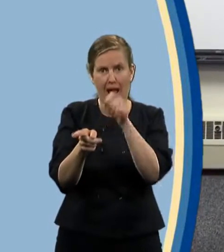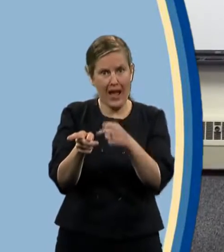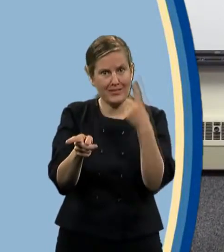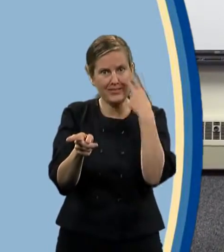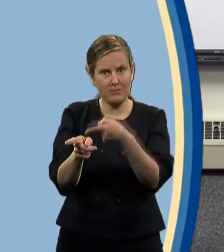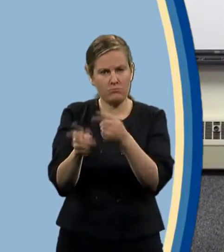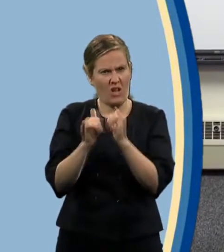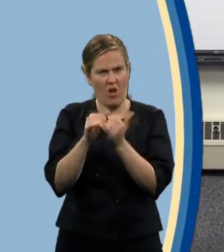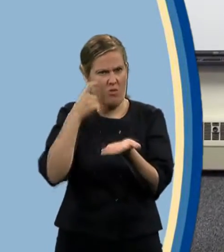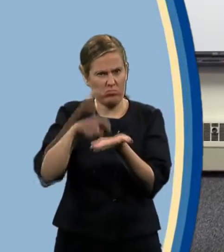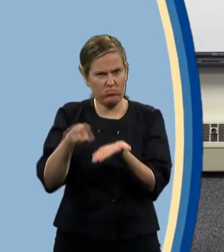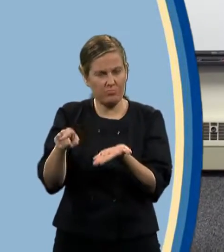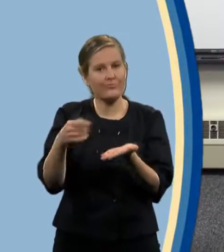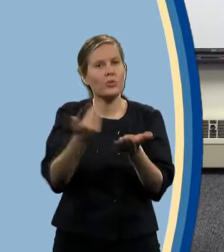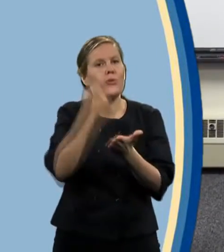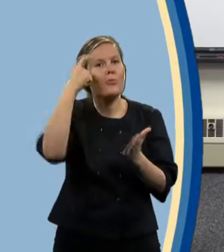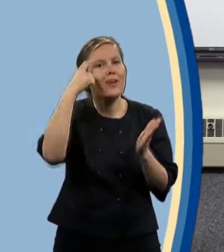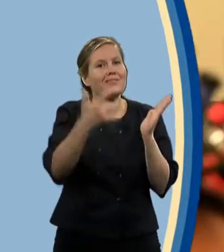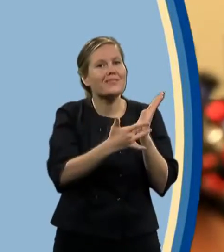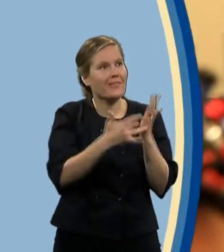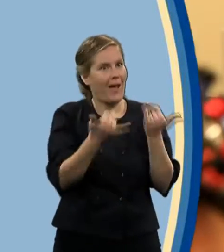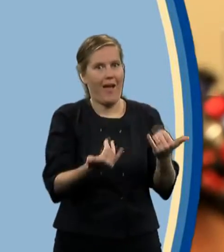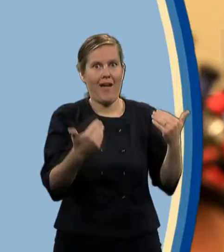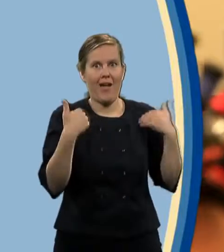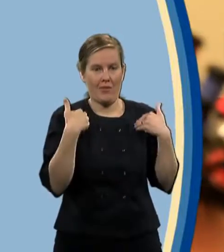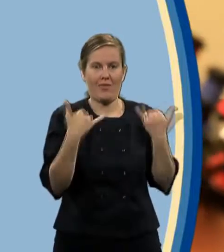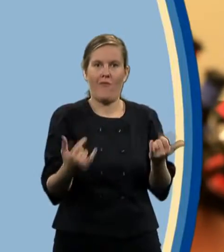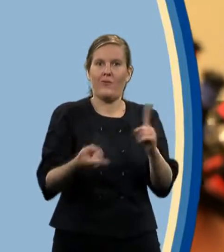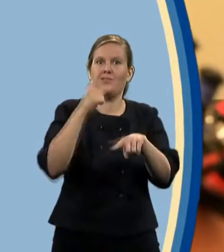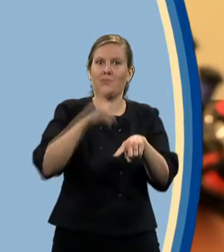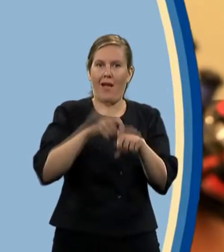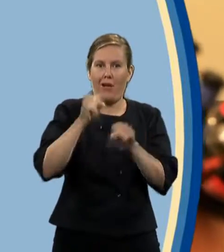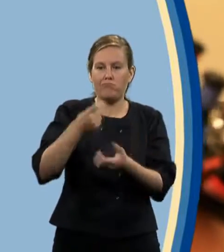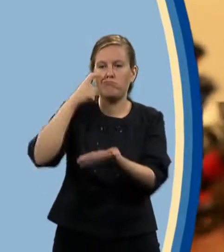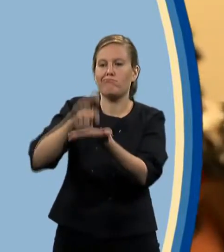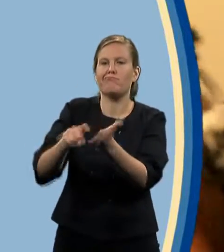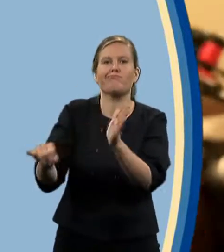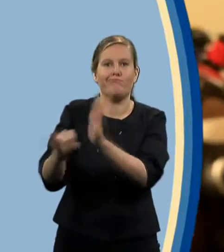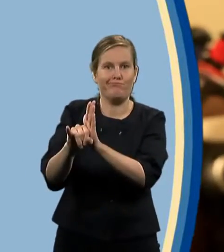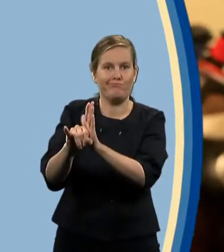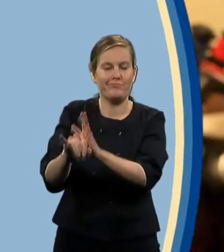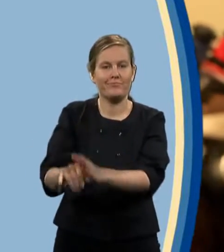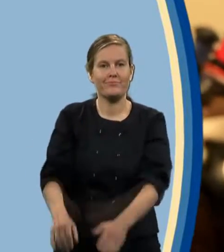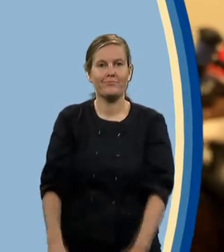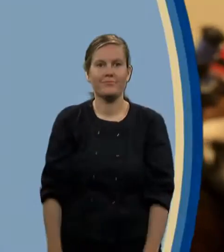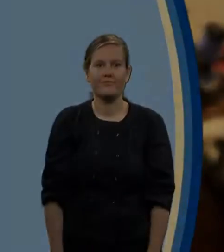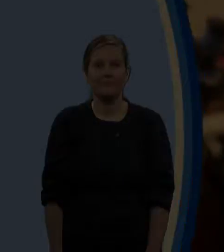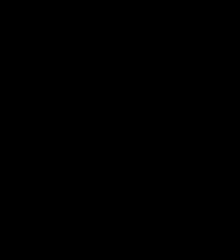maturation of tissue that's participating in language. And we've been able to identify that for the first time using this brain